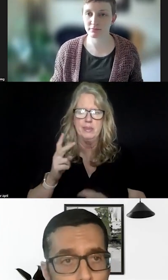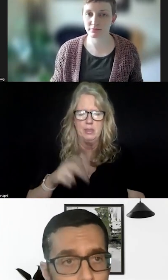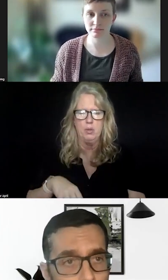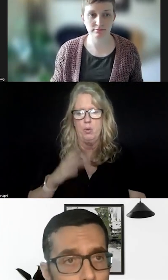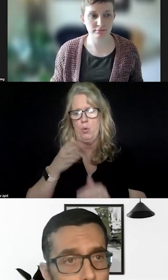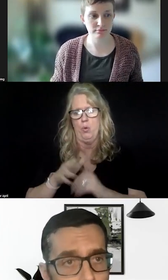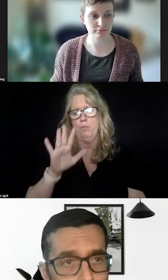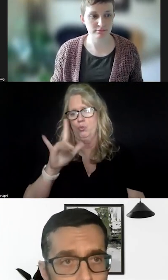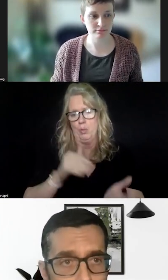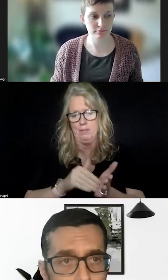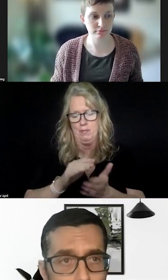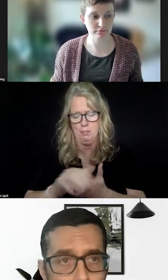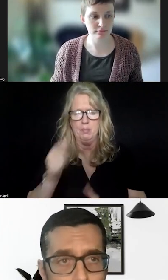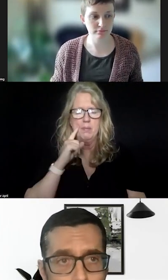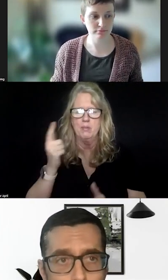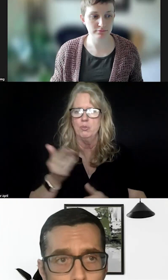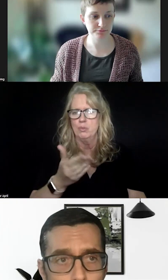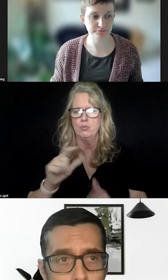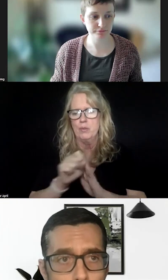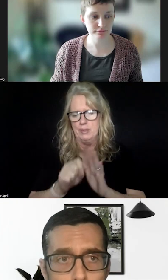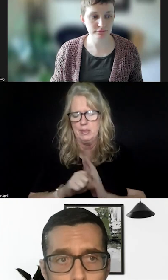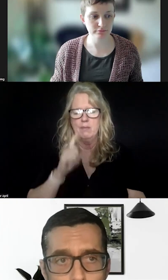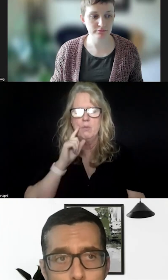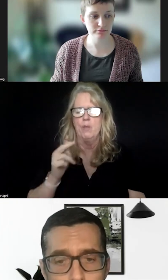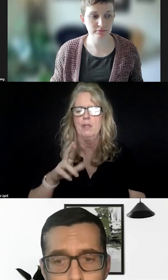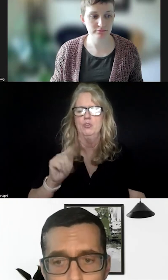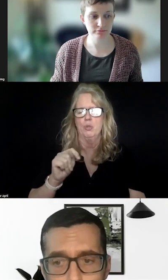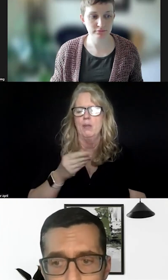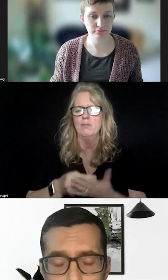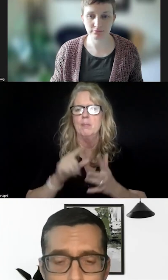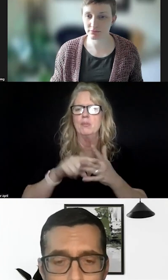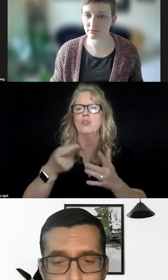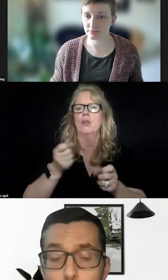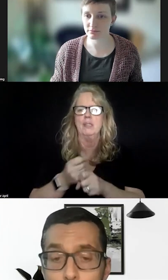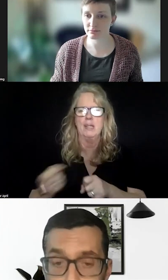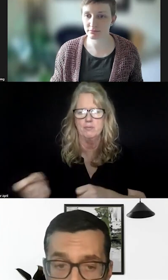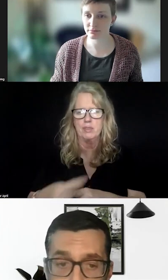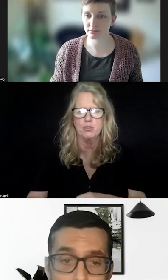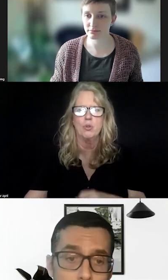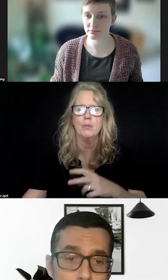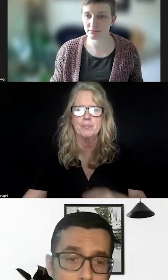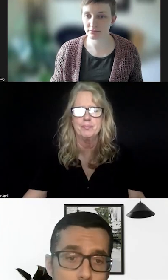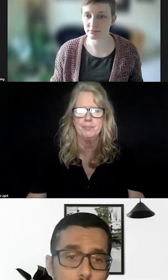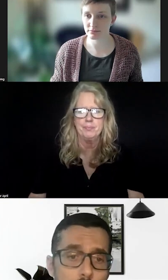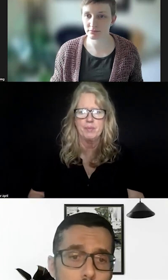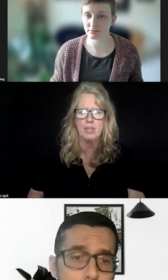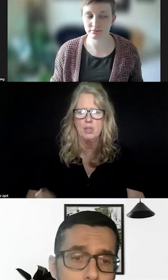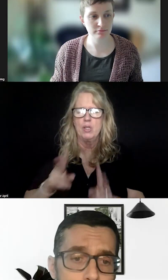$25 million coming into the state for our 988 trust fund starting next fiscal year. So it's very exciting.